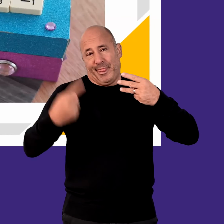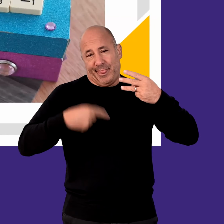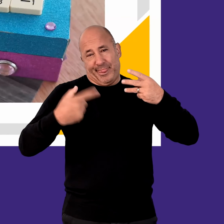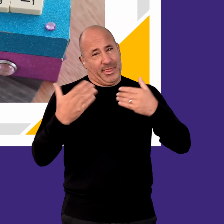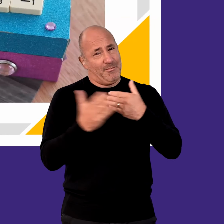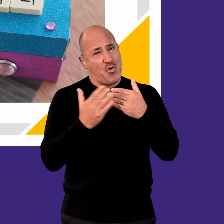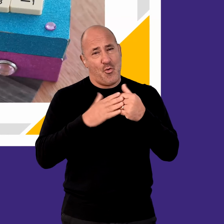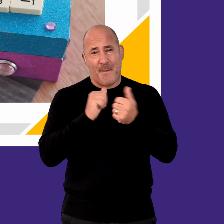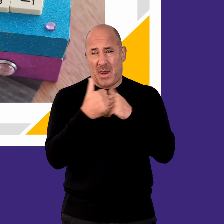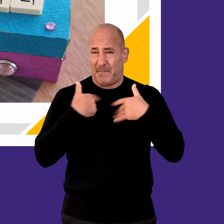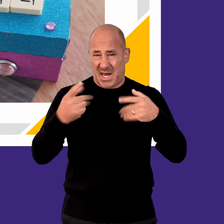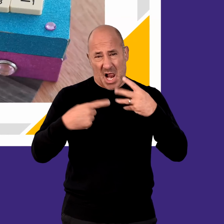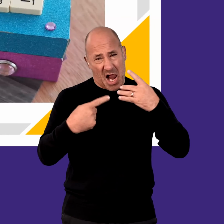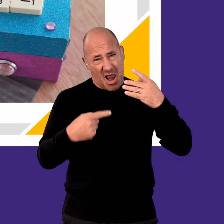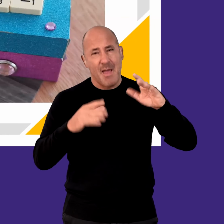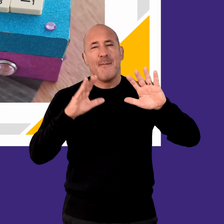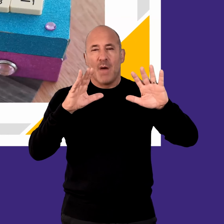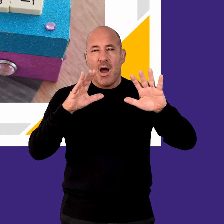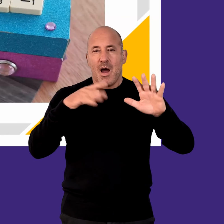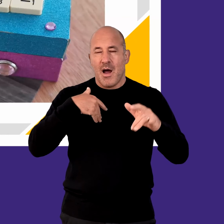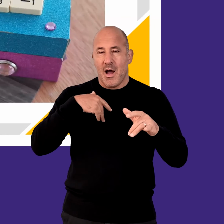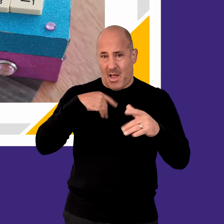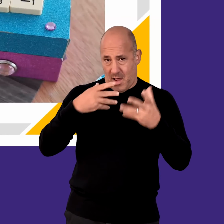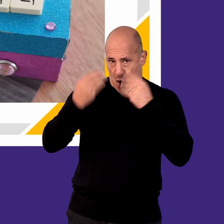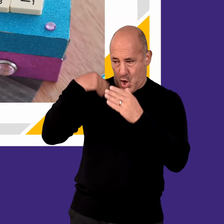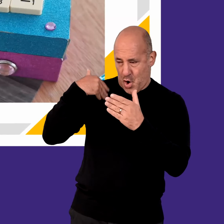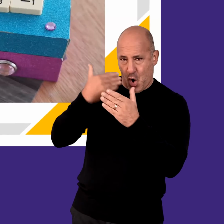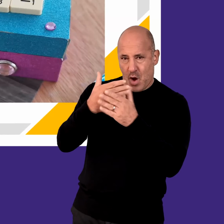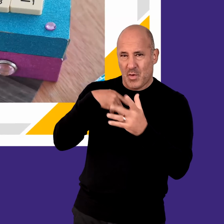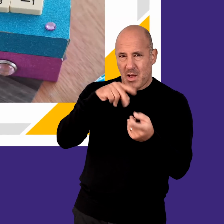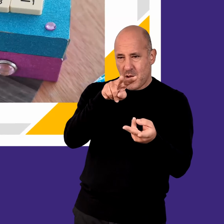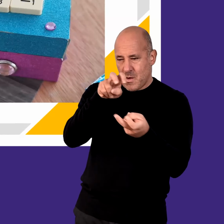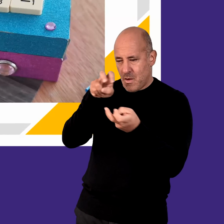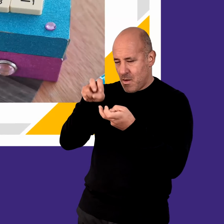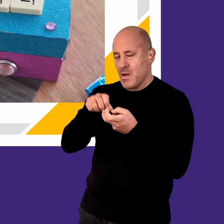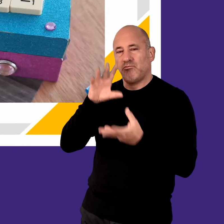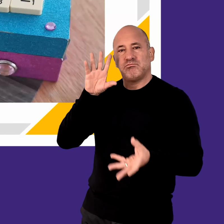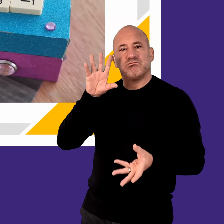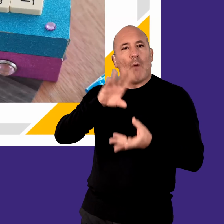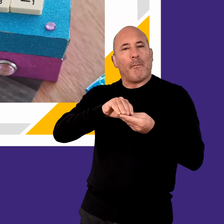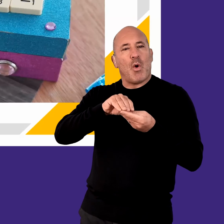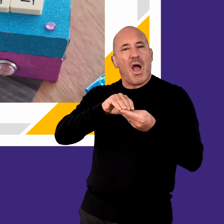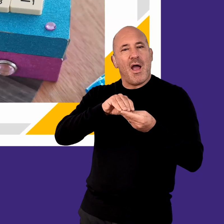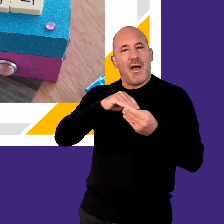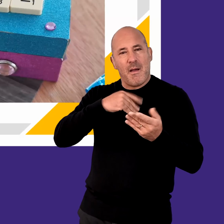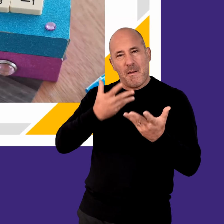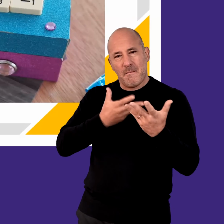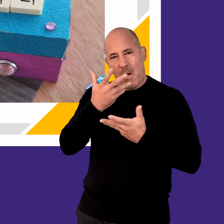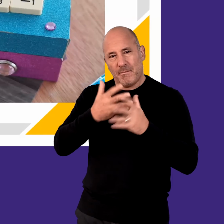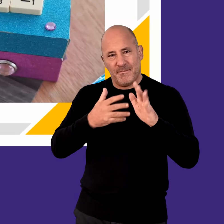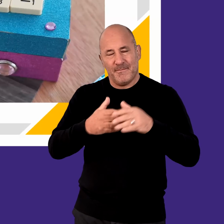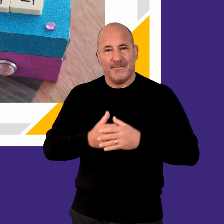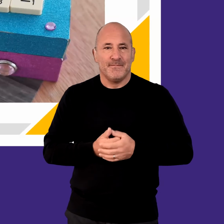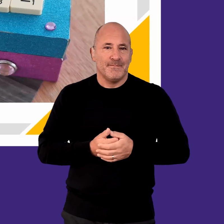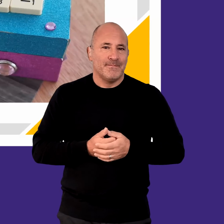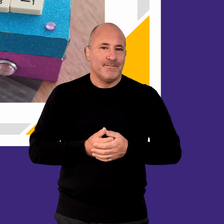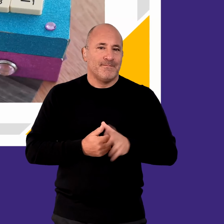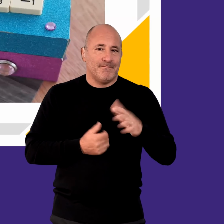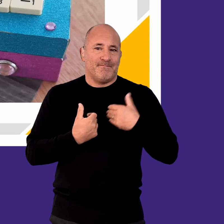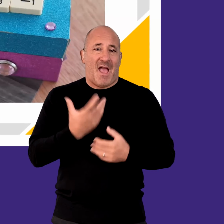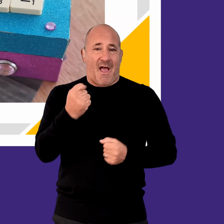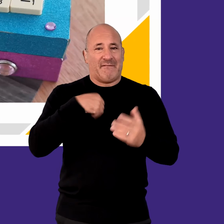I could go on. There are lots more place-based partnerships that we've established, but I wanted to try and extract and summarise some of the things that we've learned.